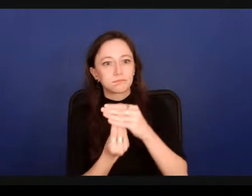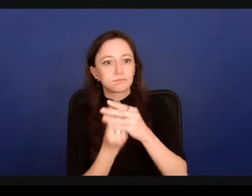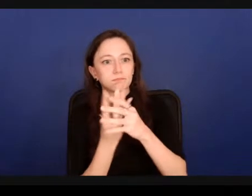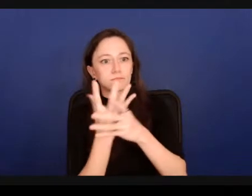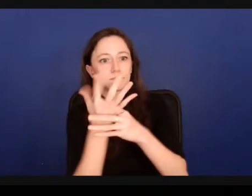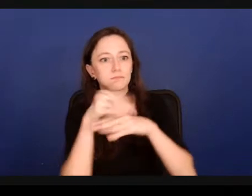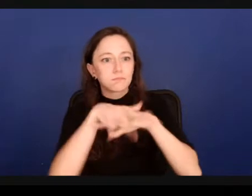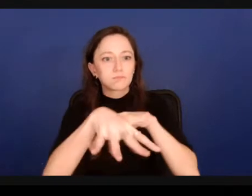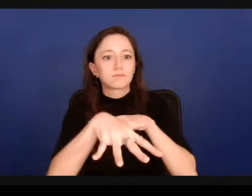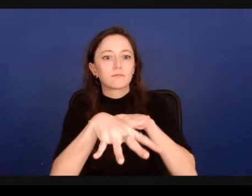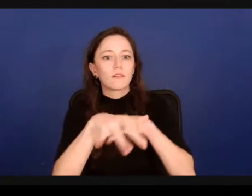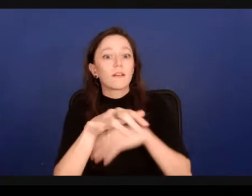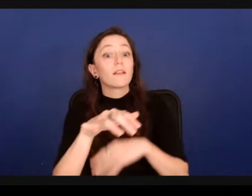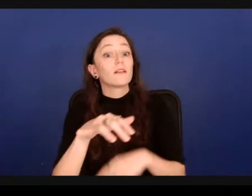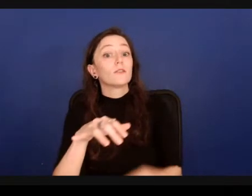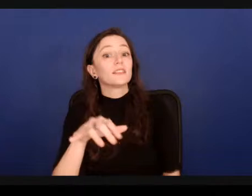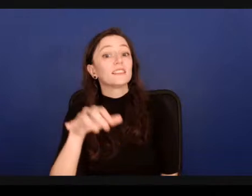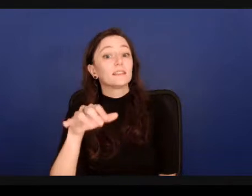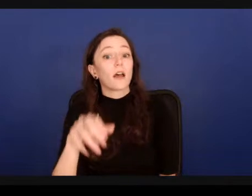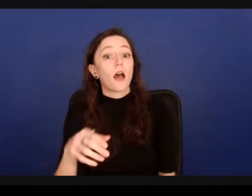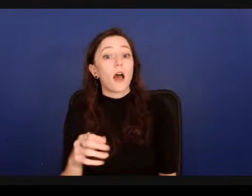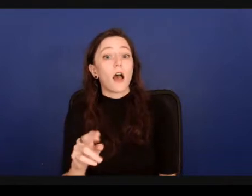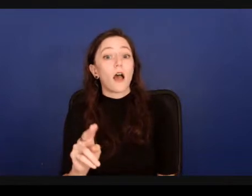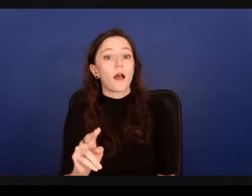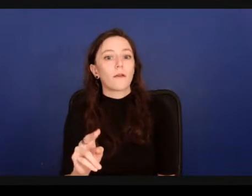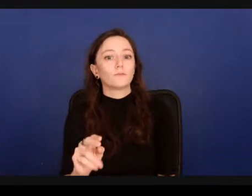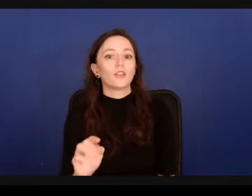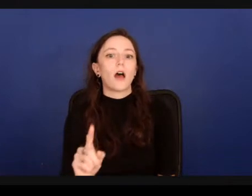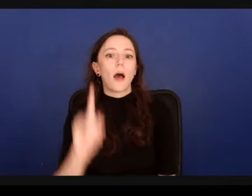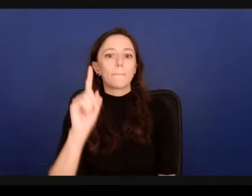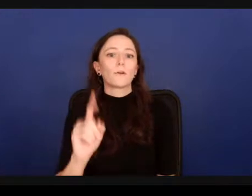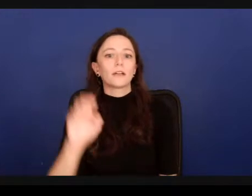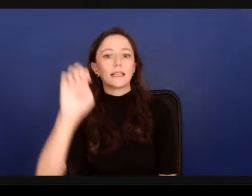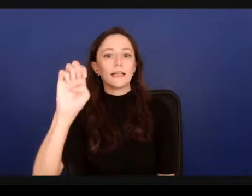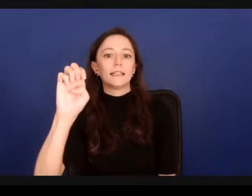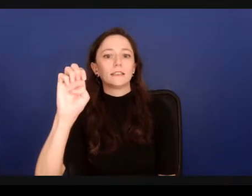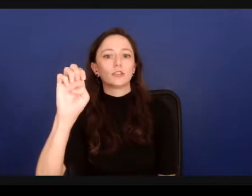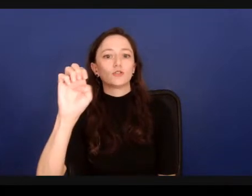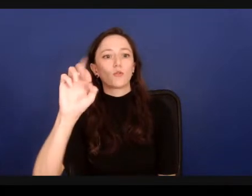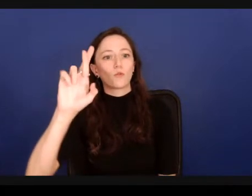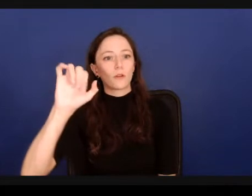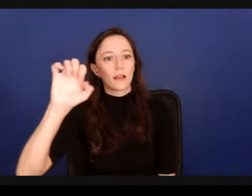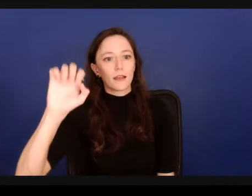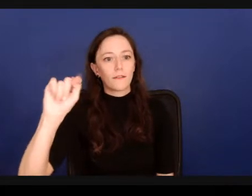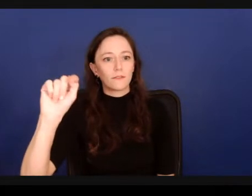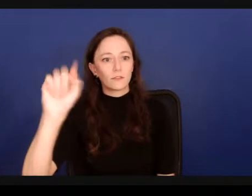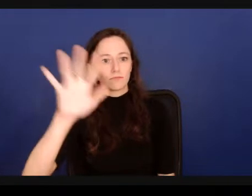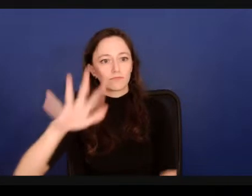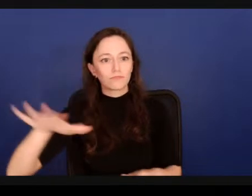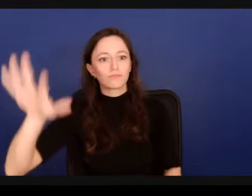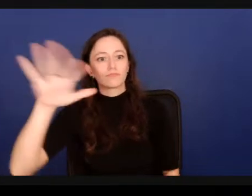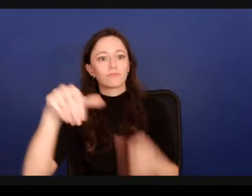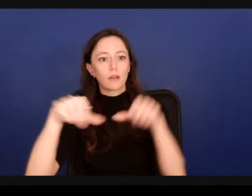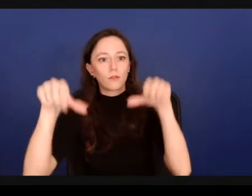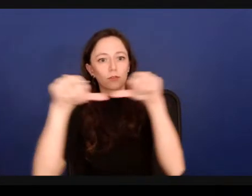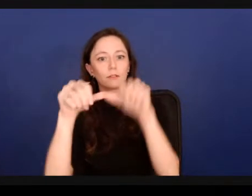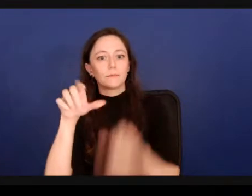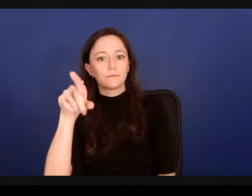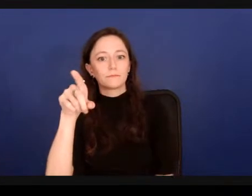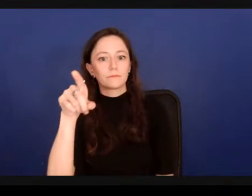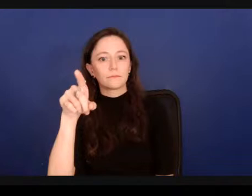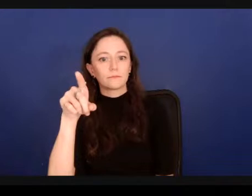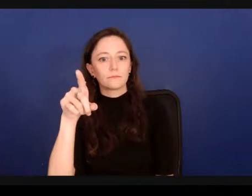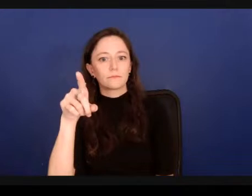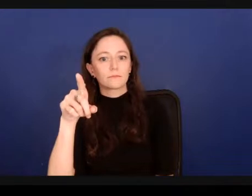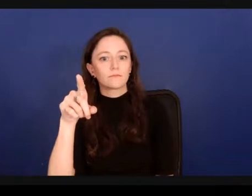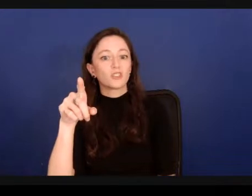upper east rift regions for the month leading up to December eruption. By the evening, December 30th, the earthquakes